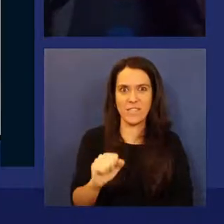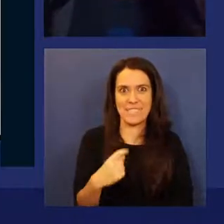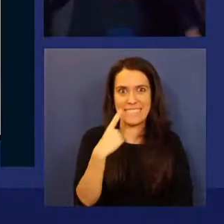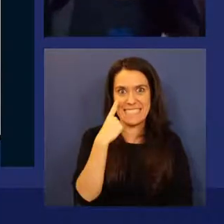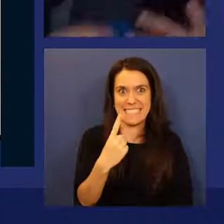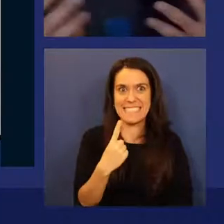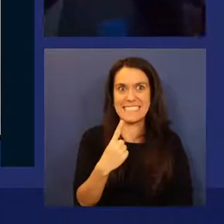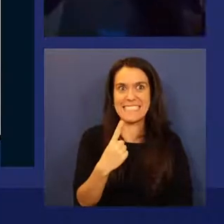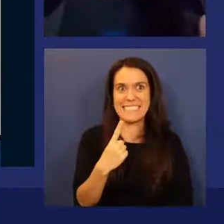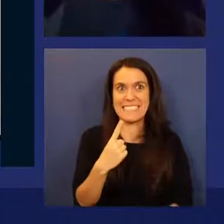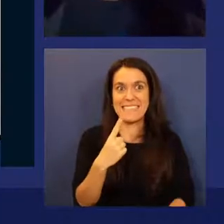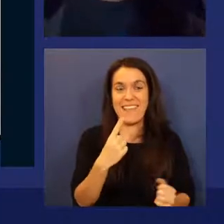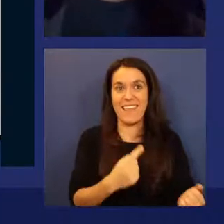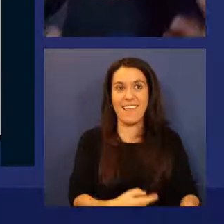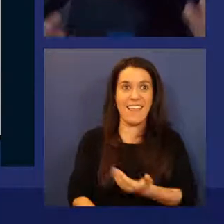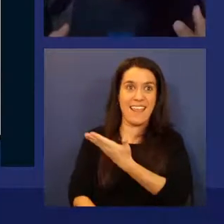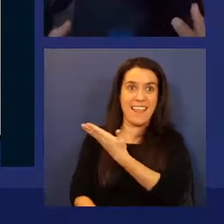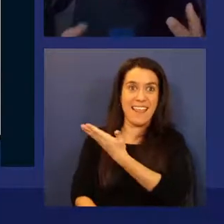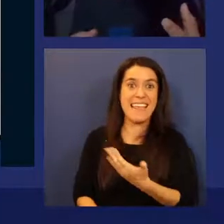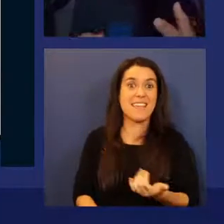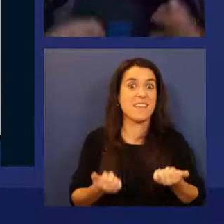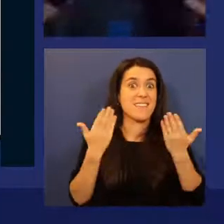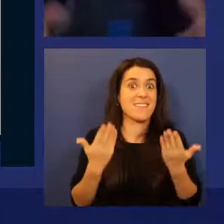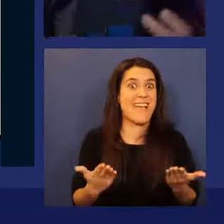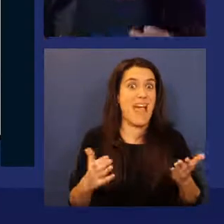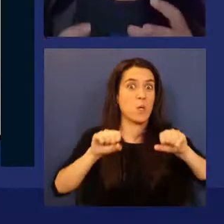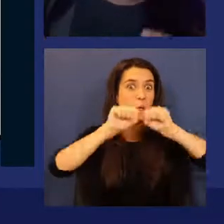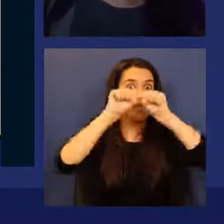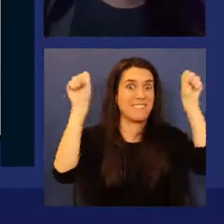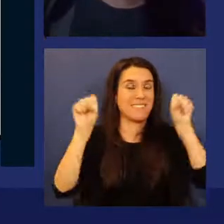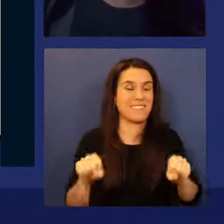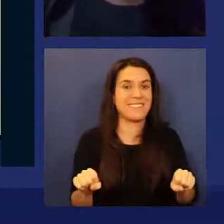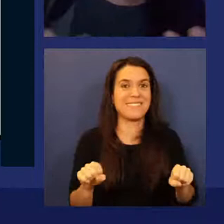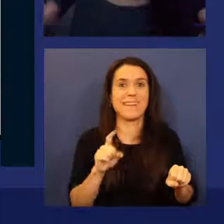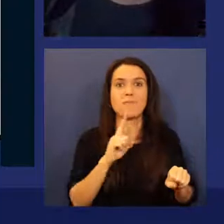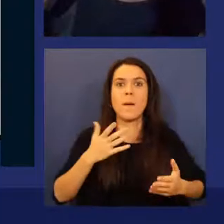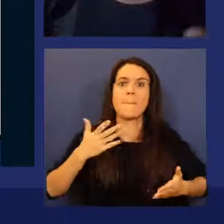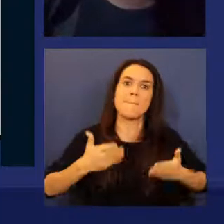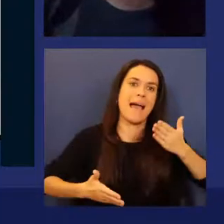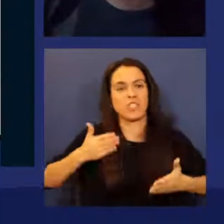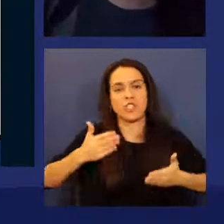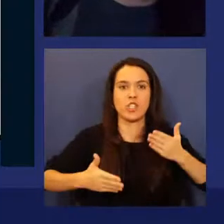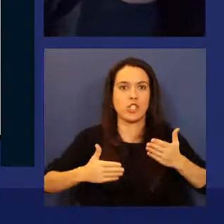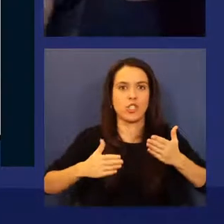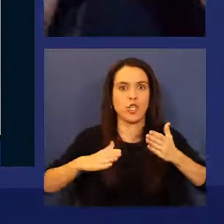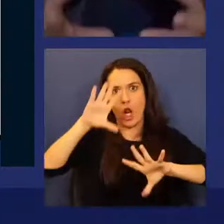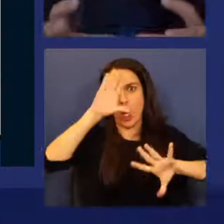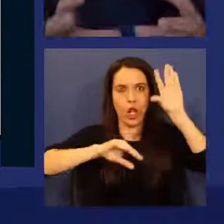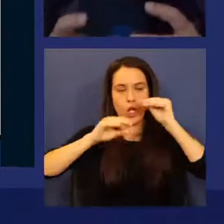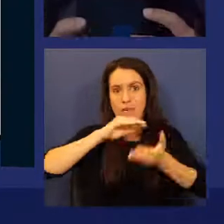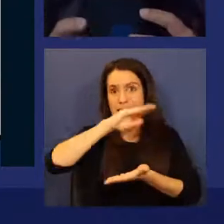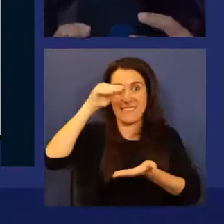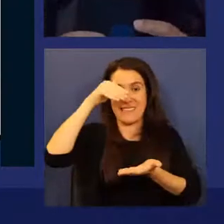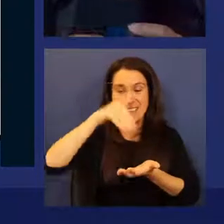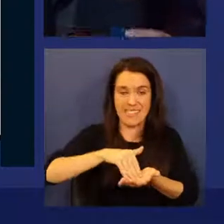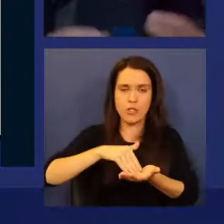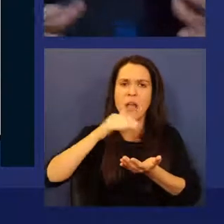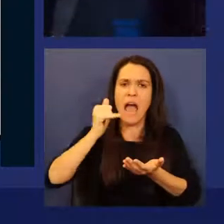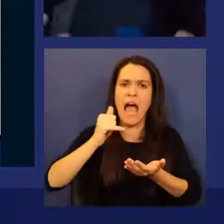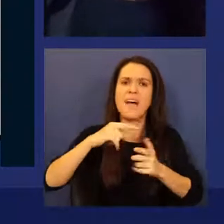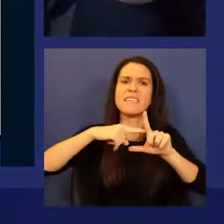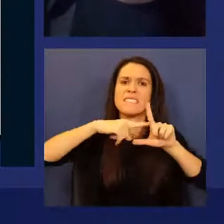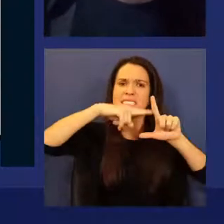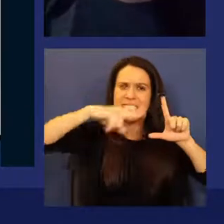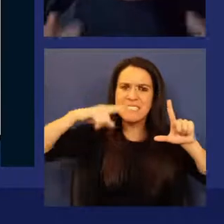to reiterate, our current systems are machine learning centric. They are statistical and probability based, right?